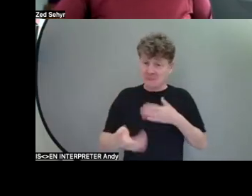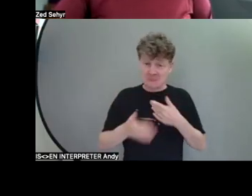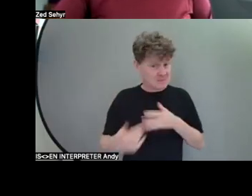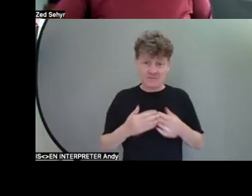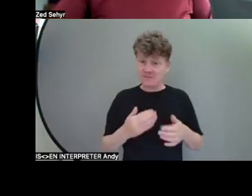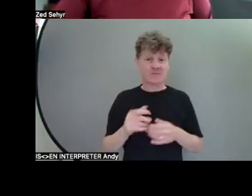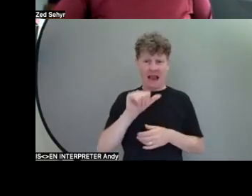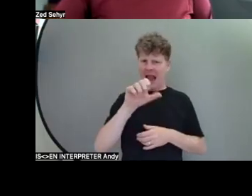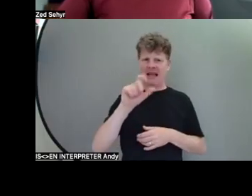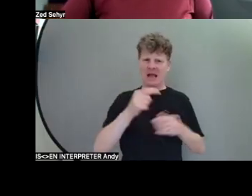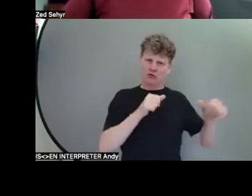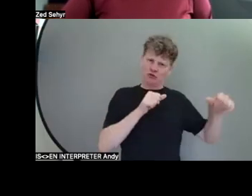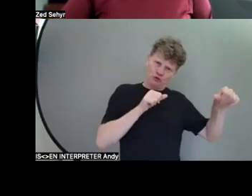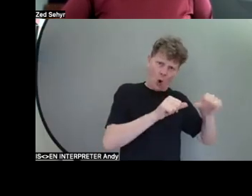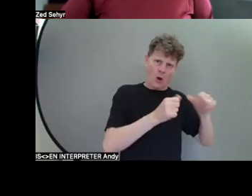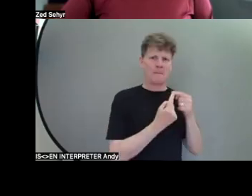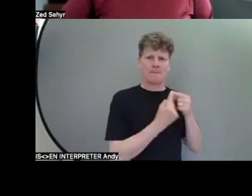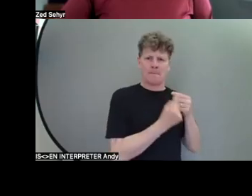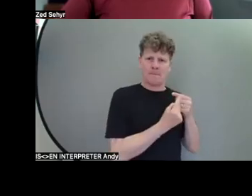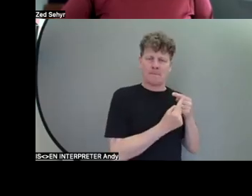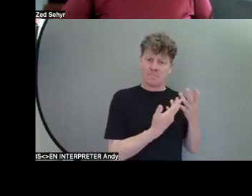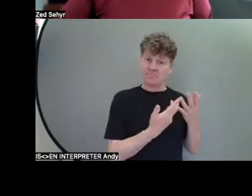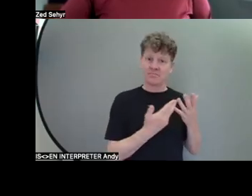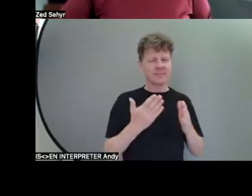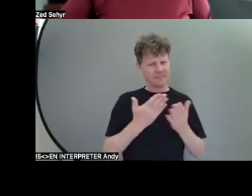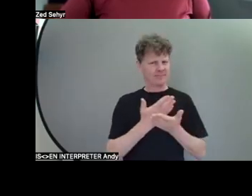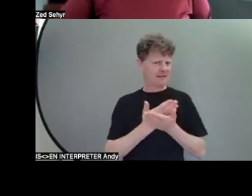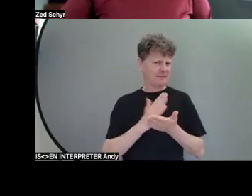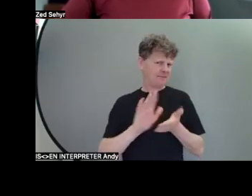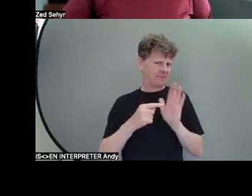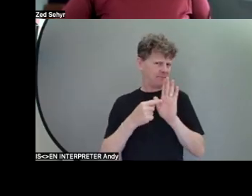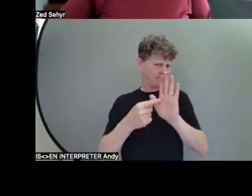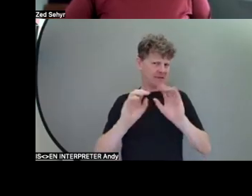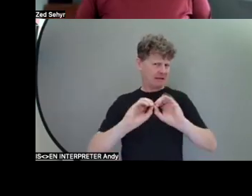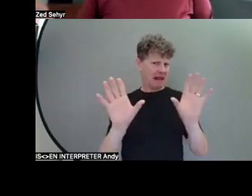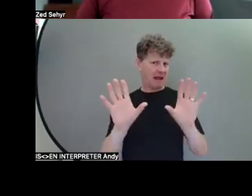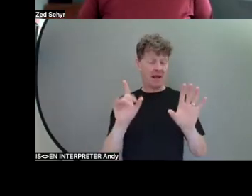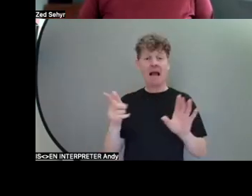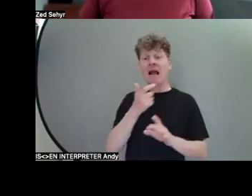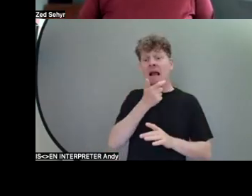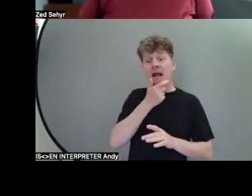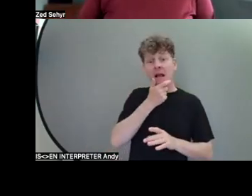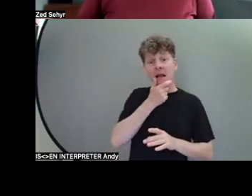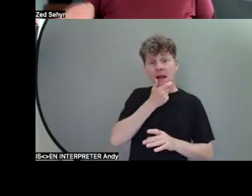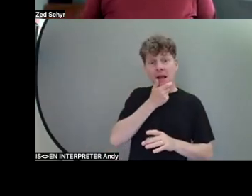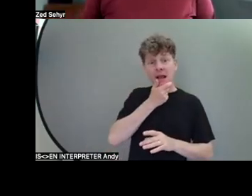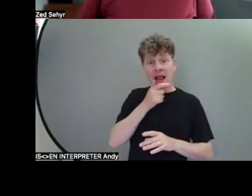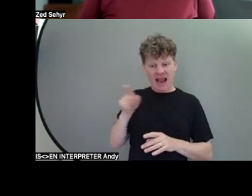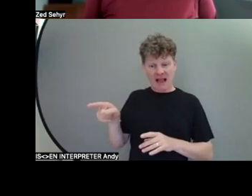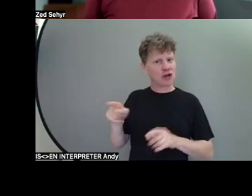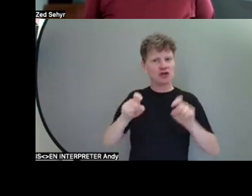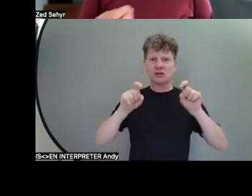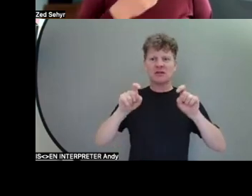And so this is rather clear pattern. It shows that in English consistently kind of requires